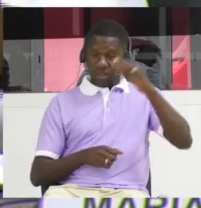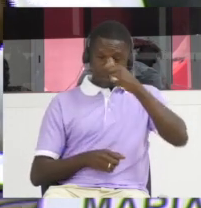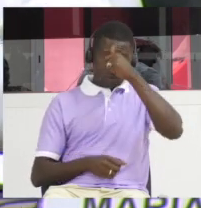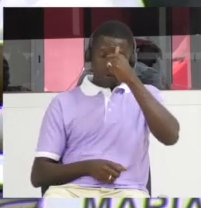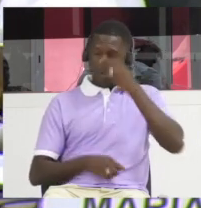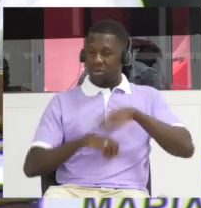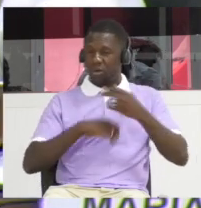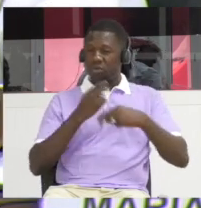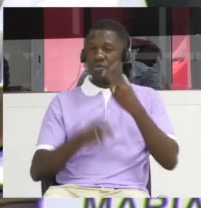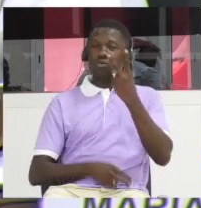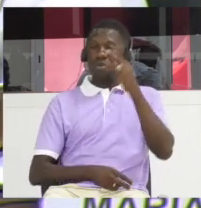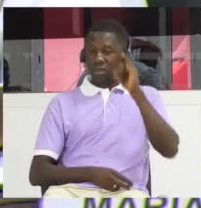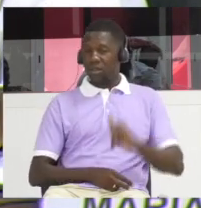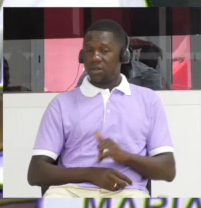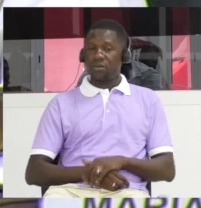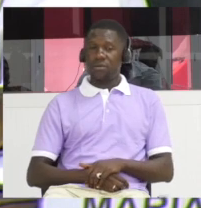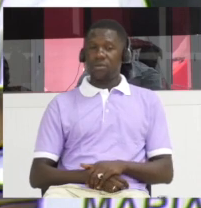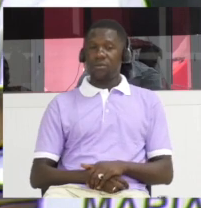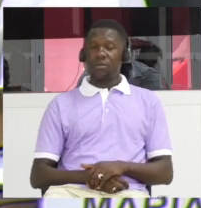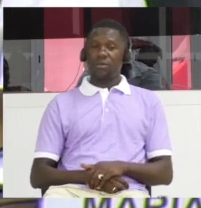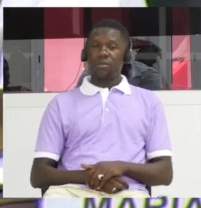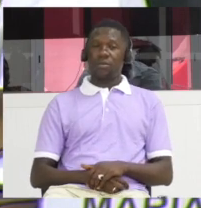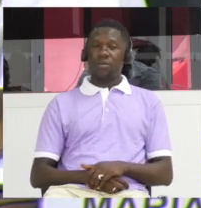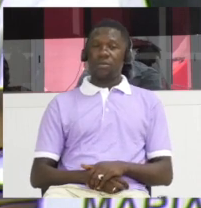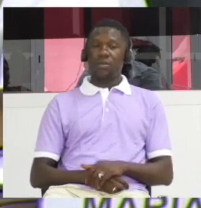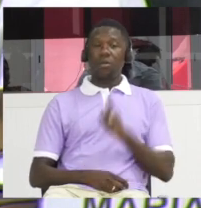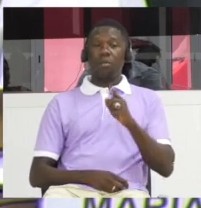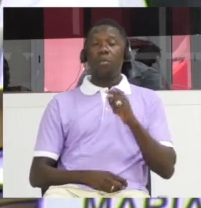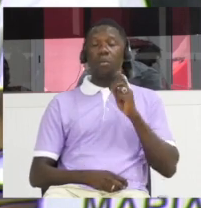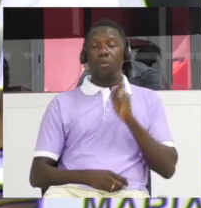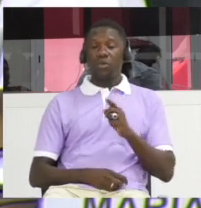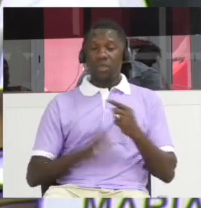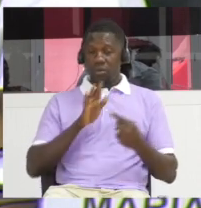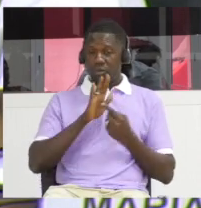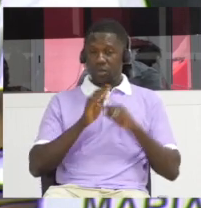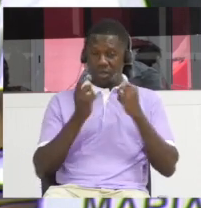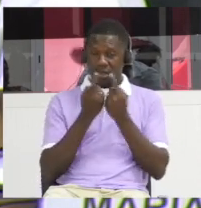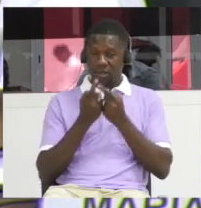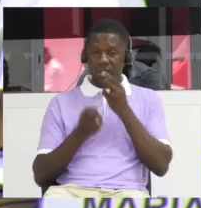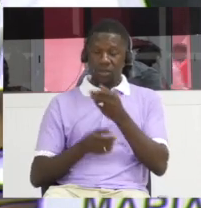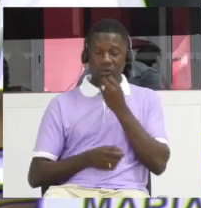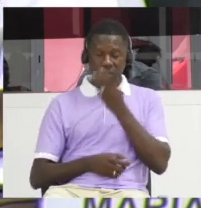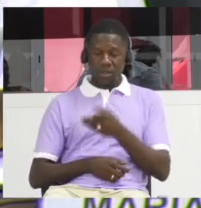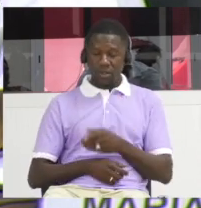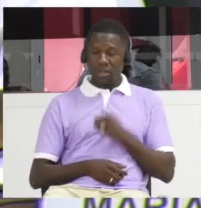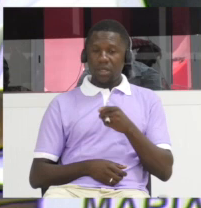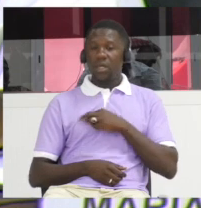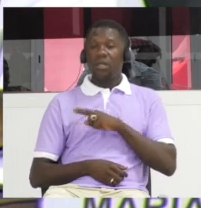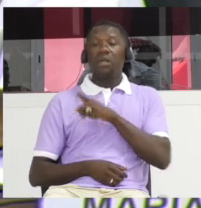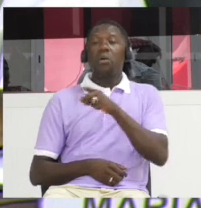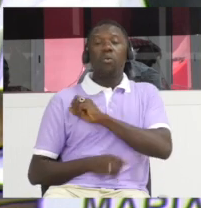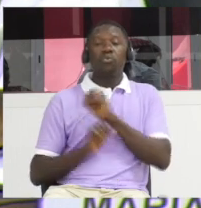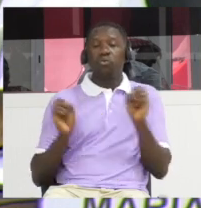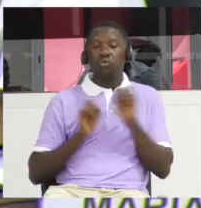But the most important thing I wish to highlight here is when you said there was no defense policy as such,"